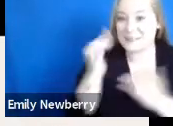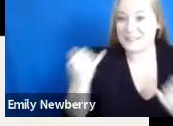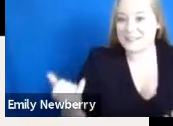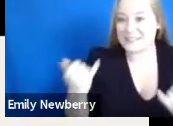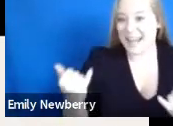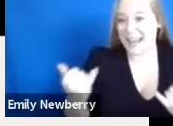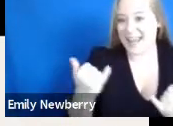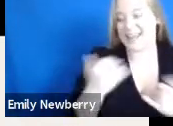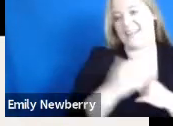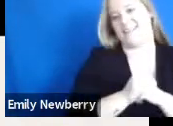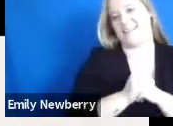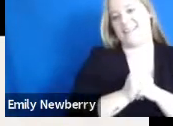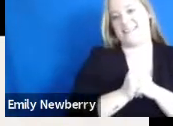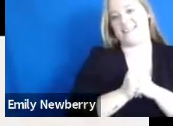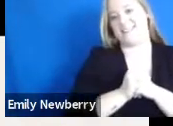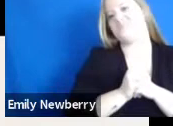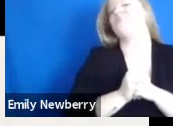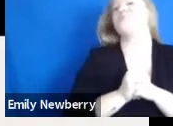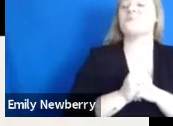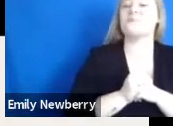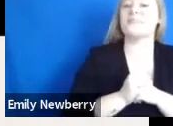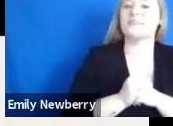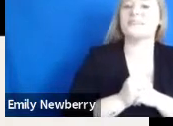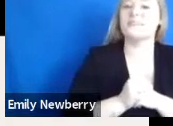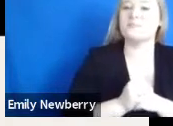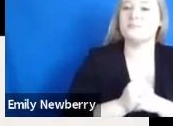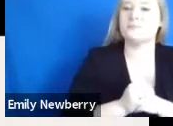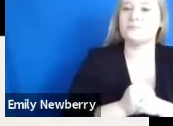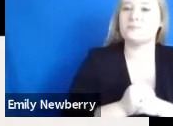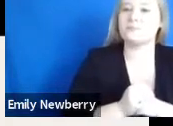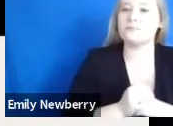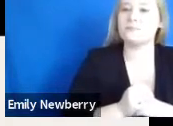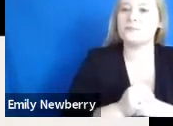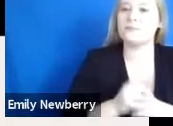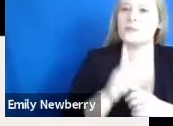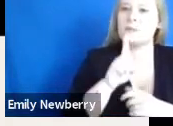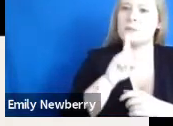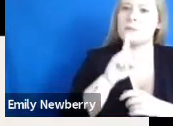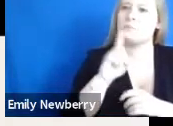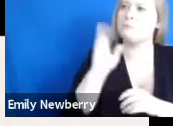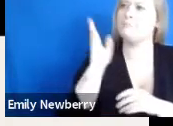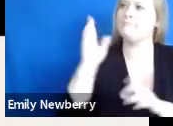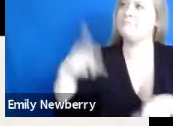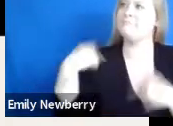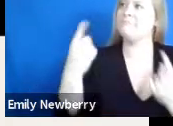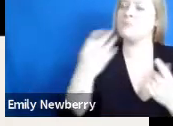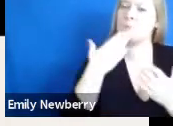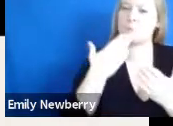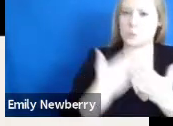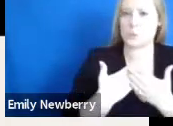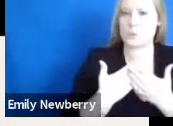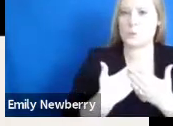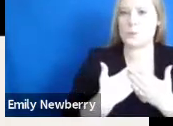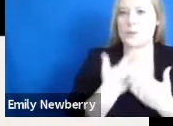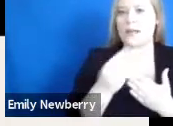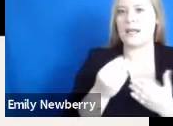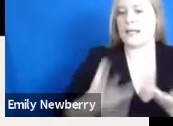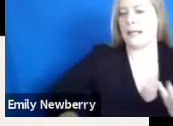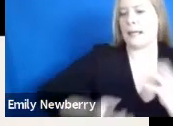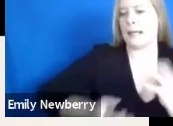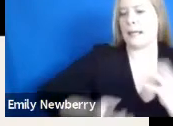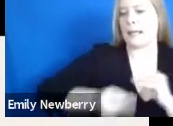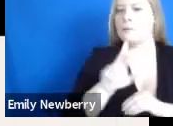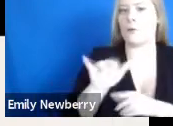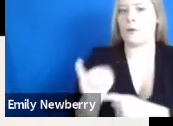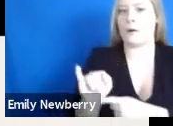for this technical session. You know, the talks have all been really good so far, and hats off to WRI on pulling